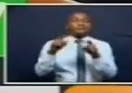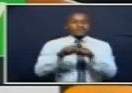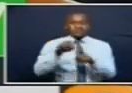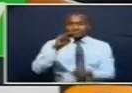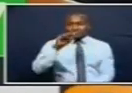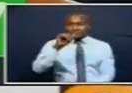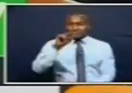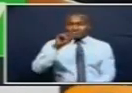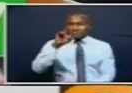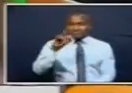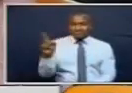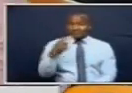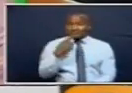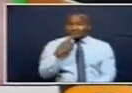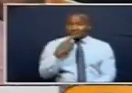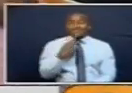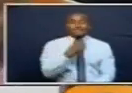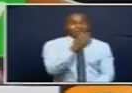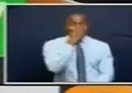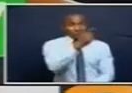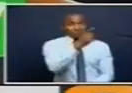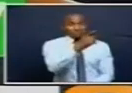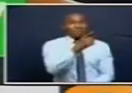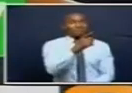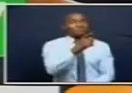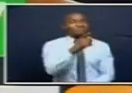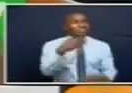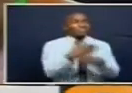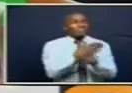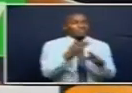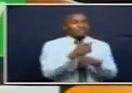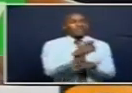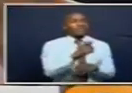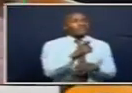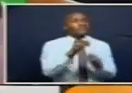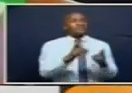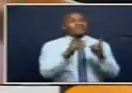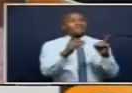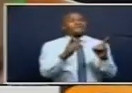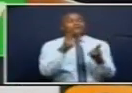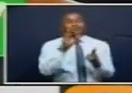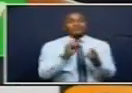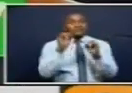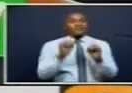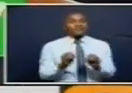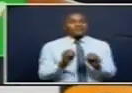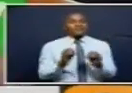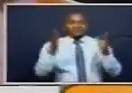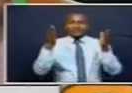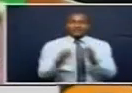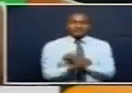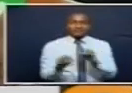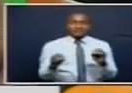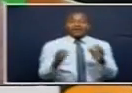today and told us that this man called William Ruto is conning you and he will not deliver even 30% of the Rift Valley. The Rift